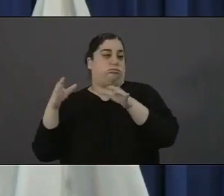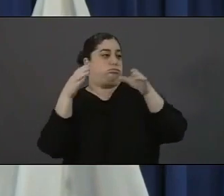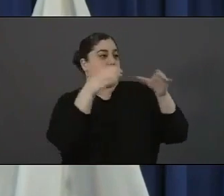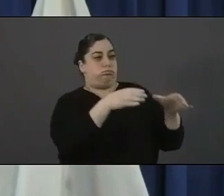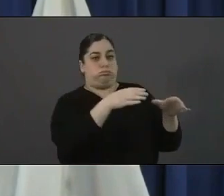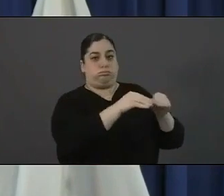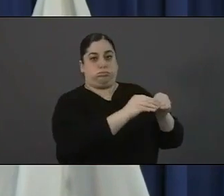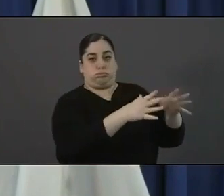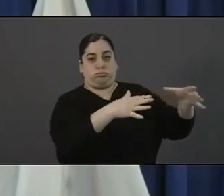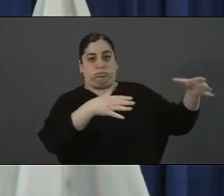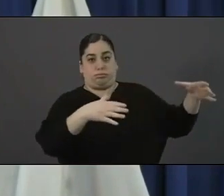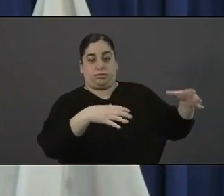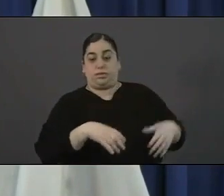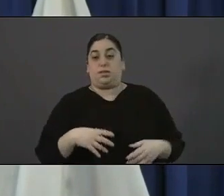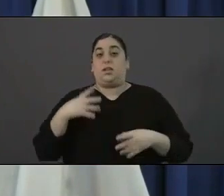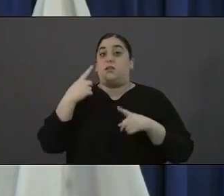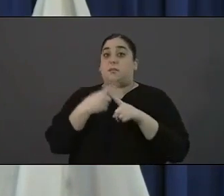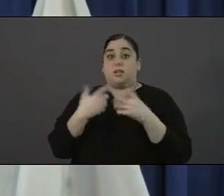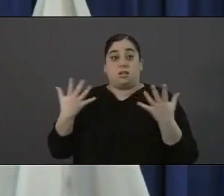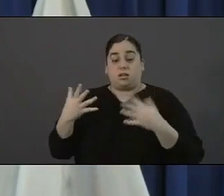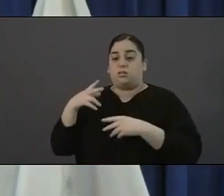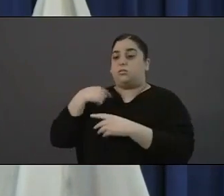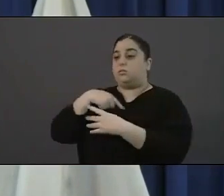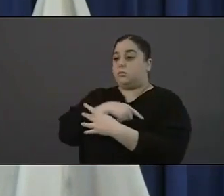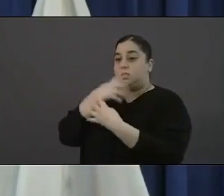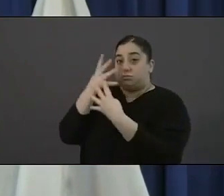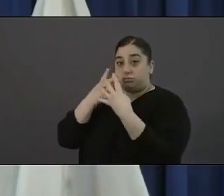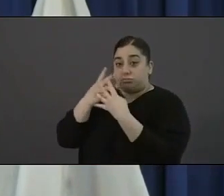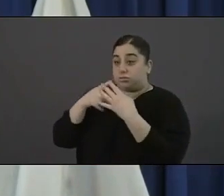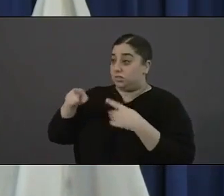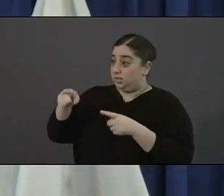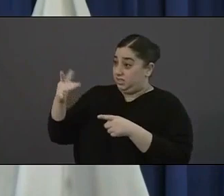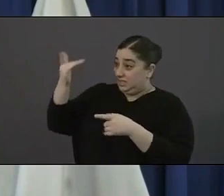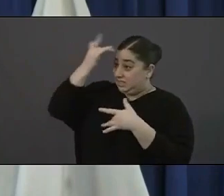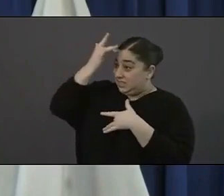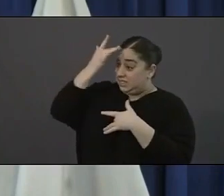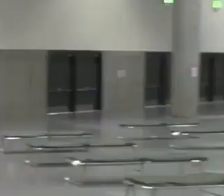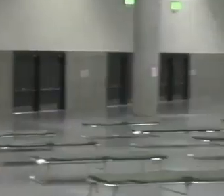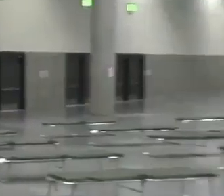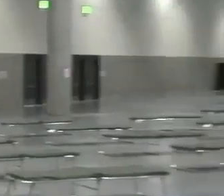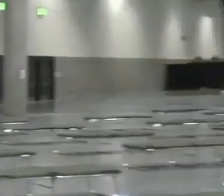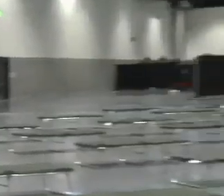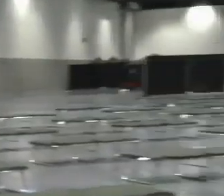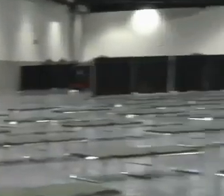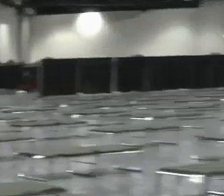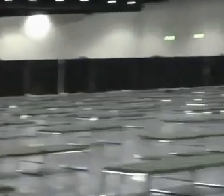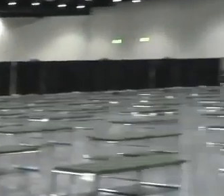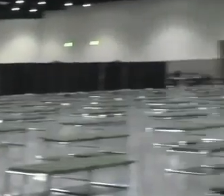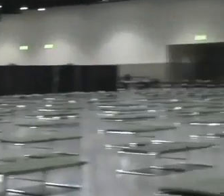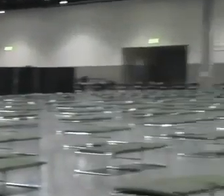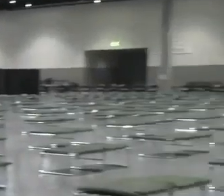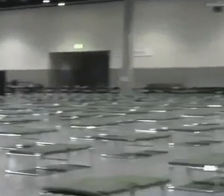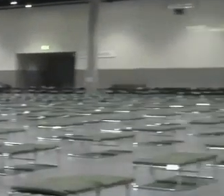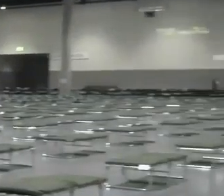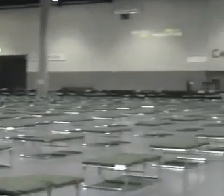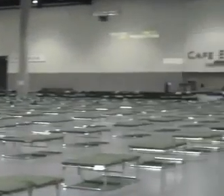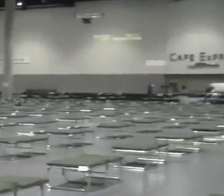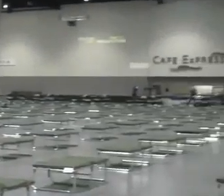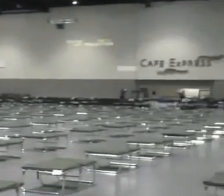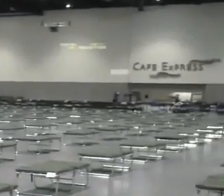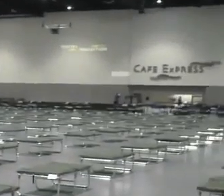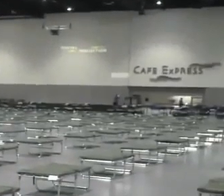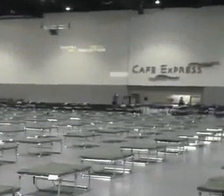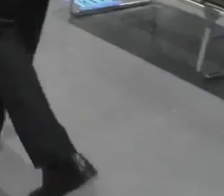to get them back on their feet and into that permanent supportive housing of their own. During today's coronavirus update, Mayor